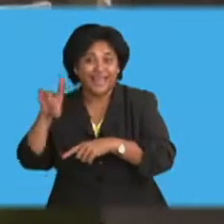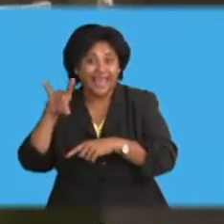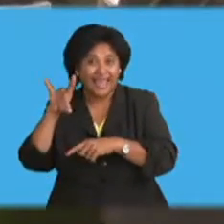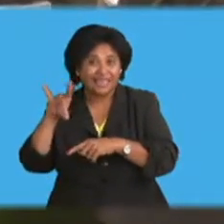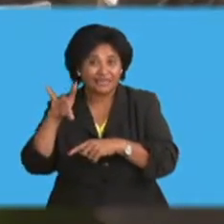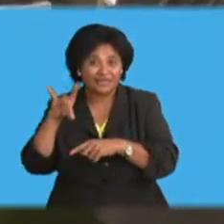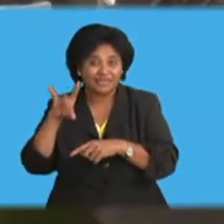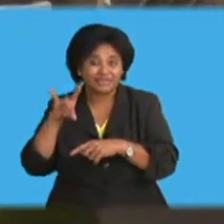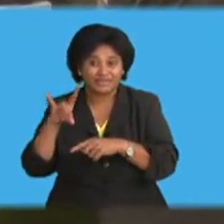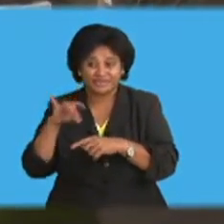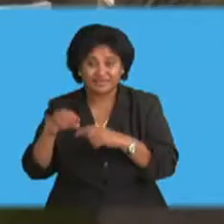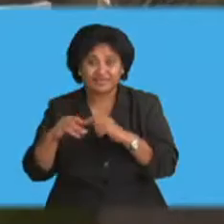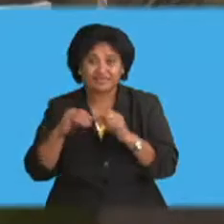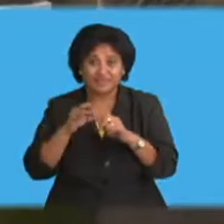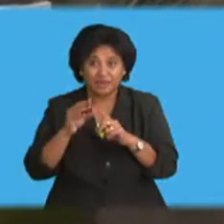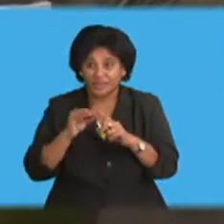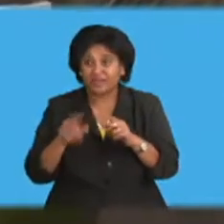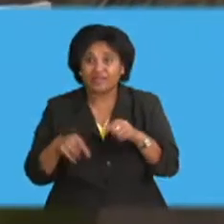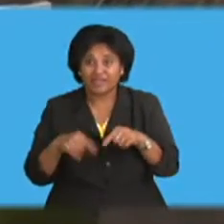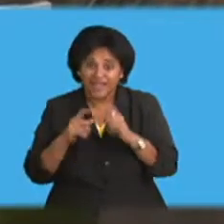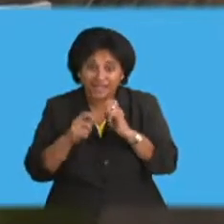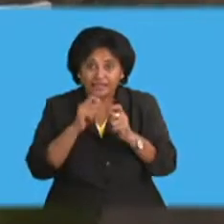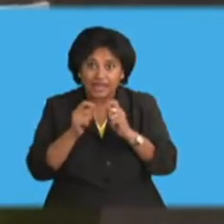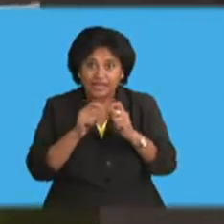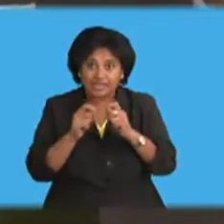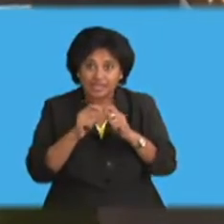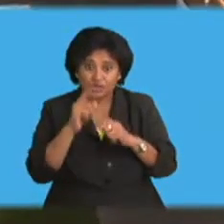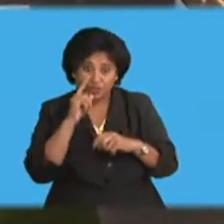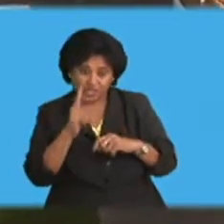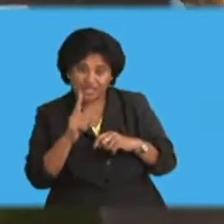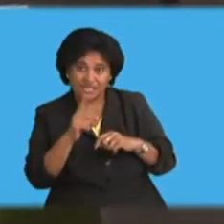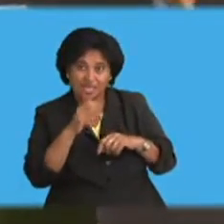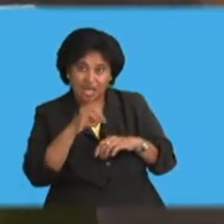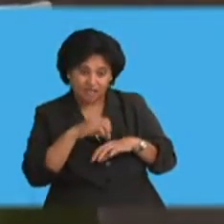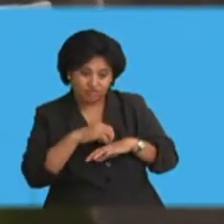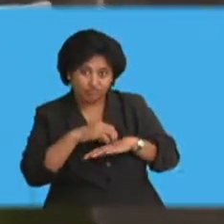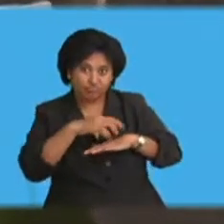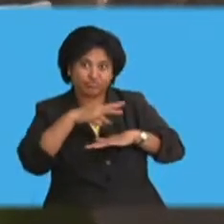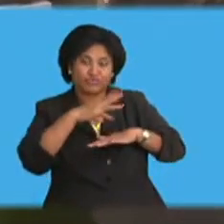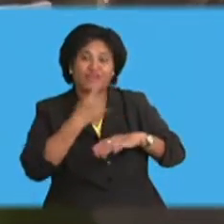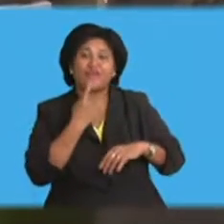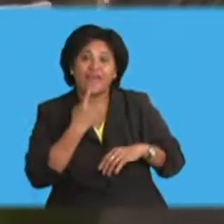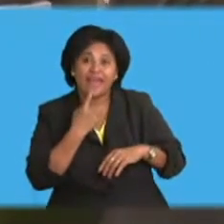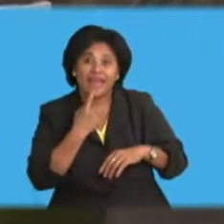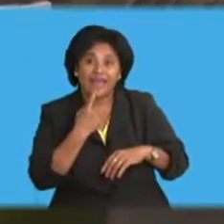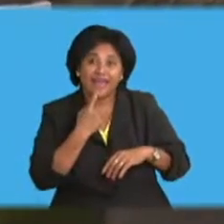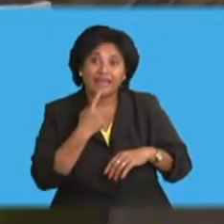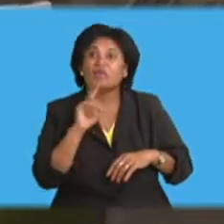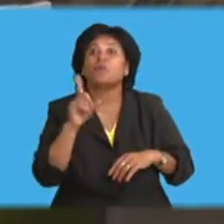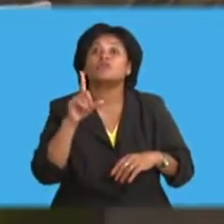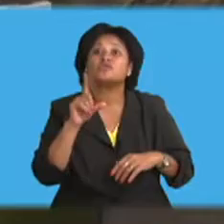they are tested, reacted, so reactors recommendation move to the